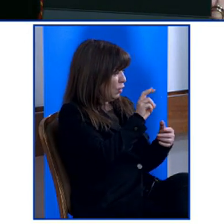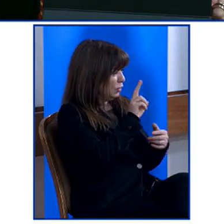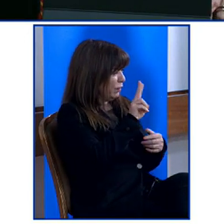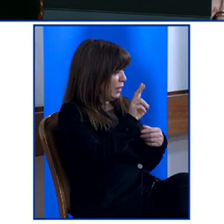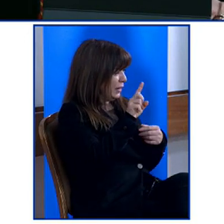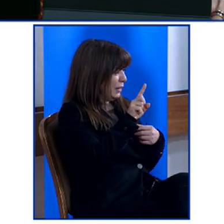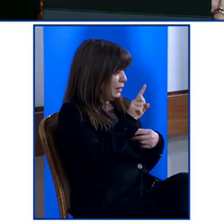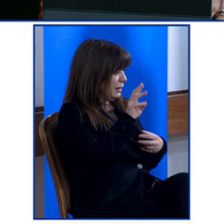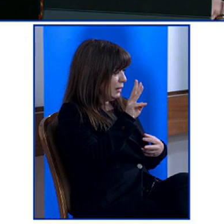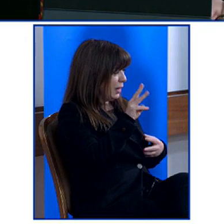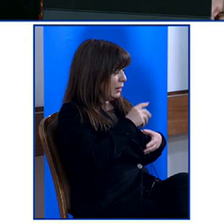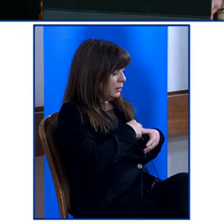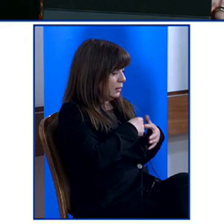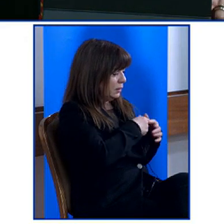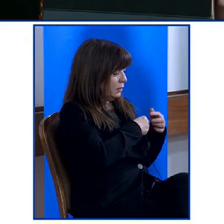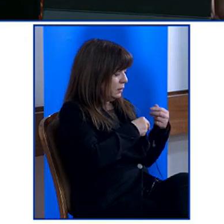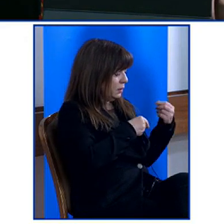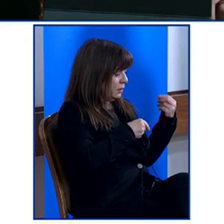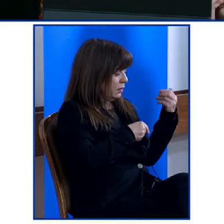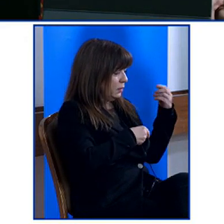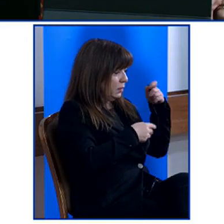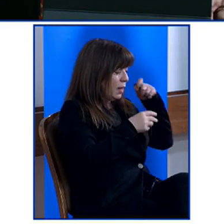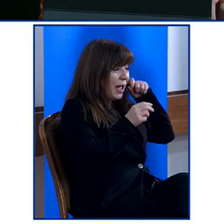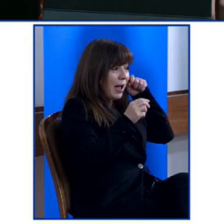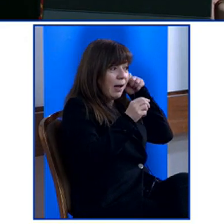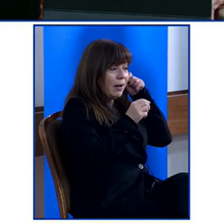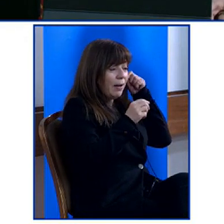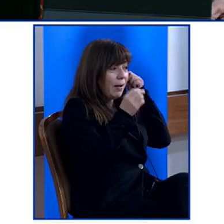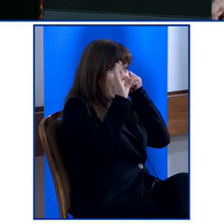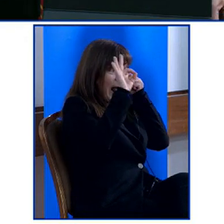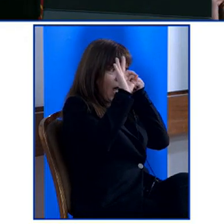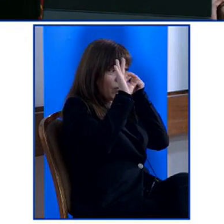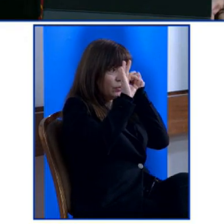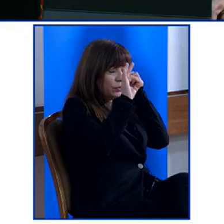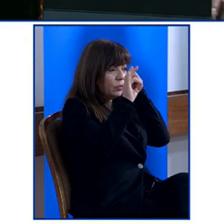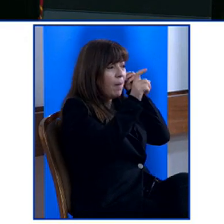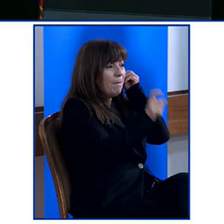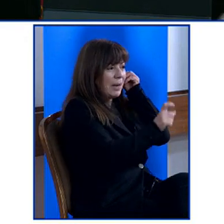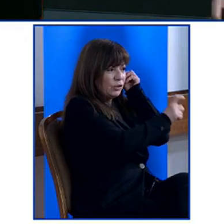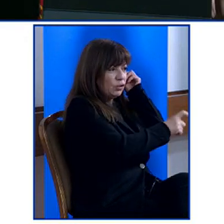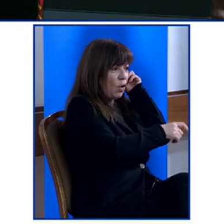world who are living outside these extremes of temperature.